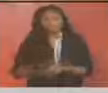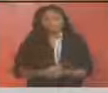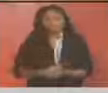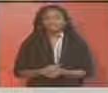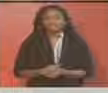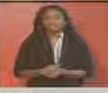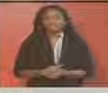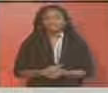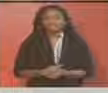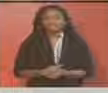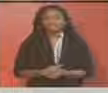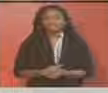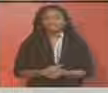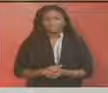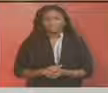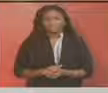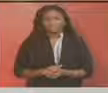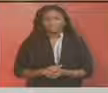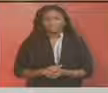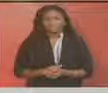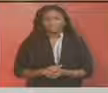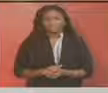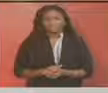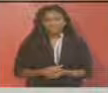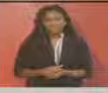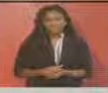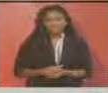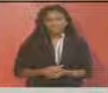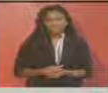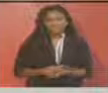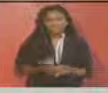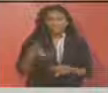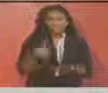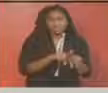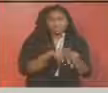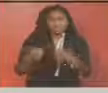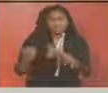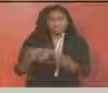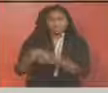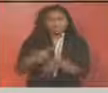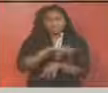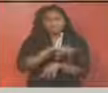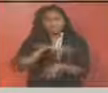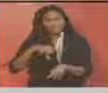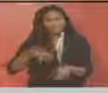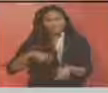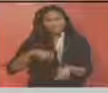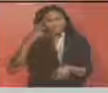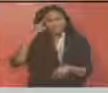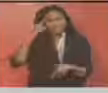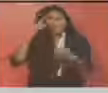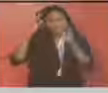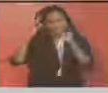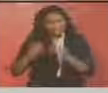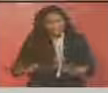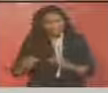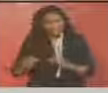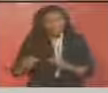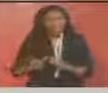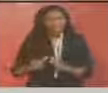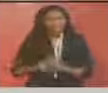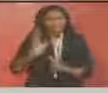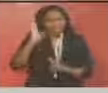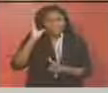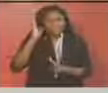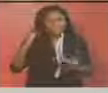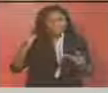The cabinet note went a bit further, that we will seek to source through COVAX